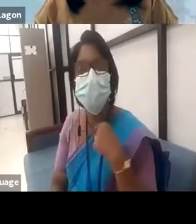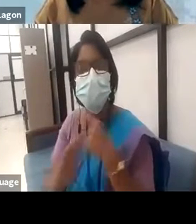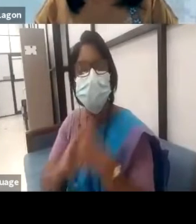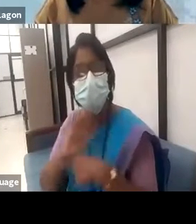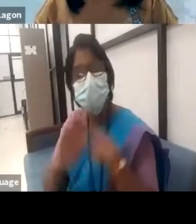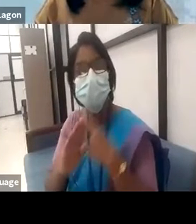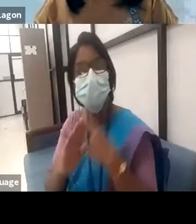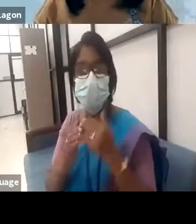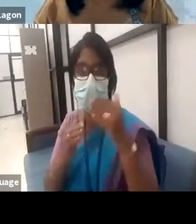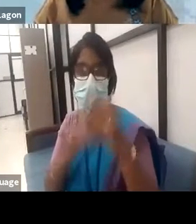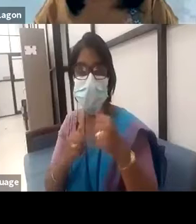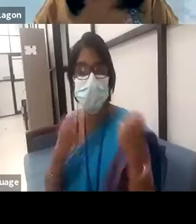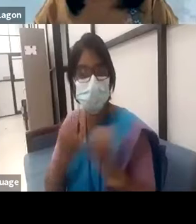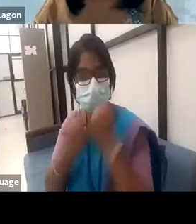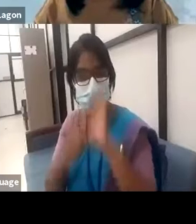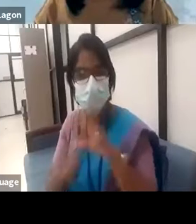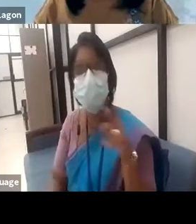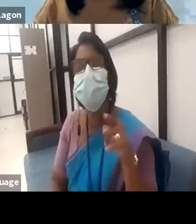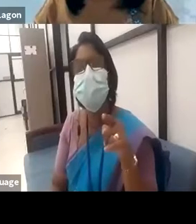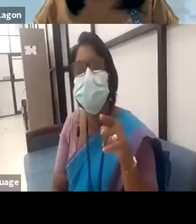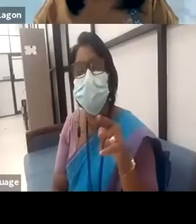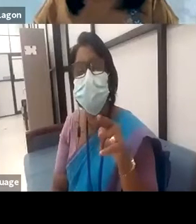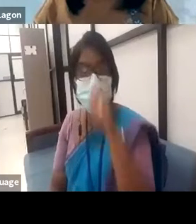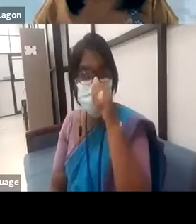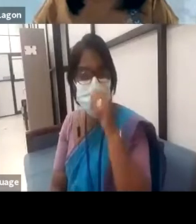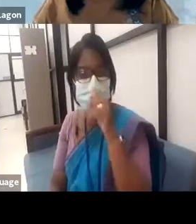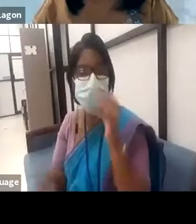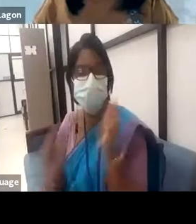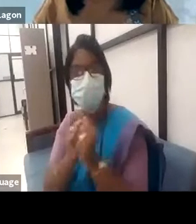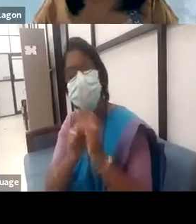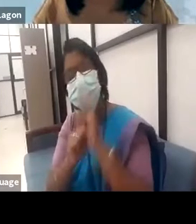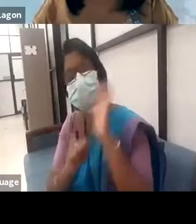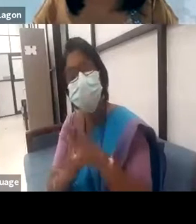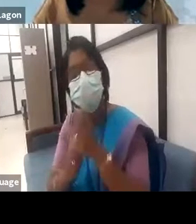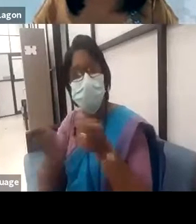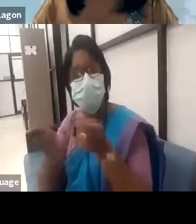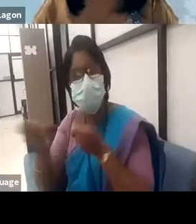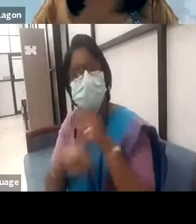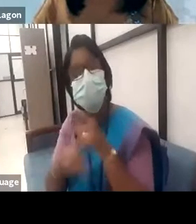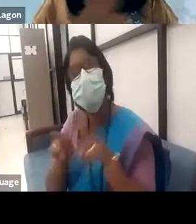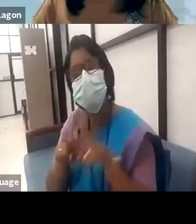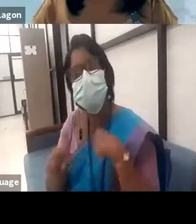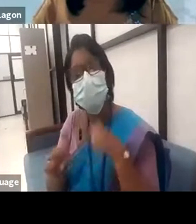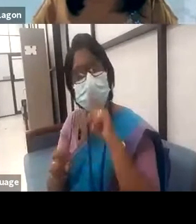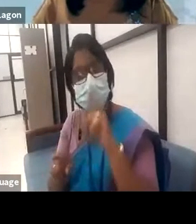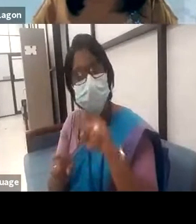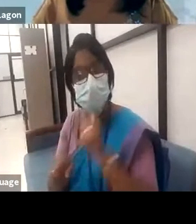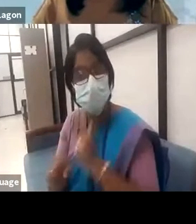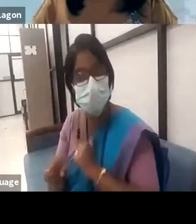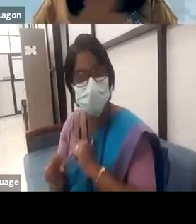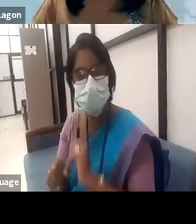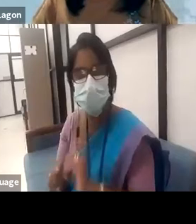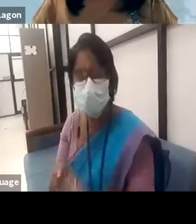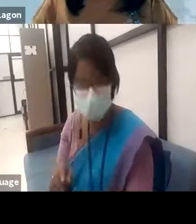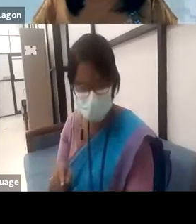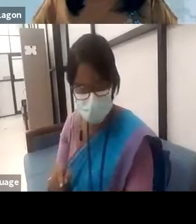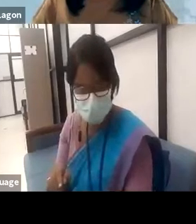corruption. And I'm afraid that this informality and